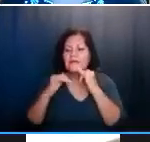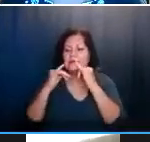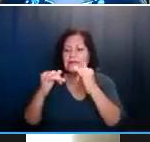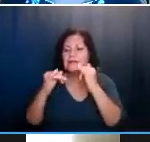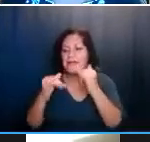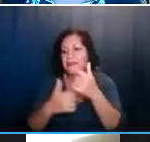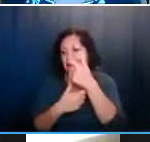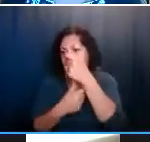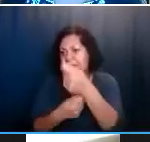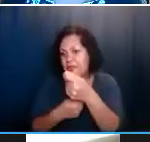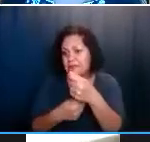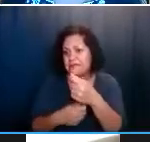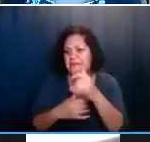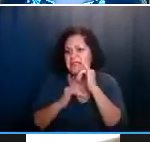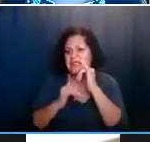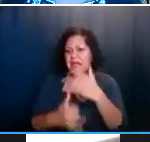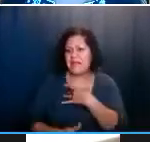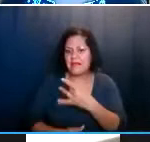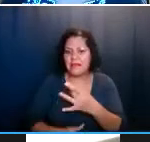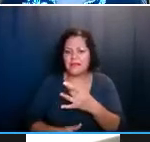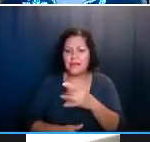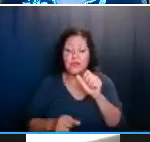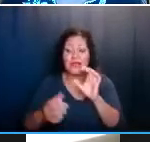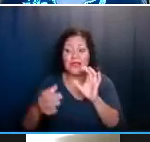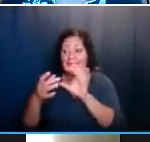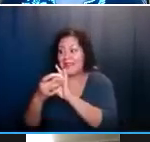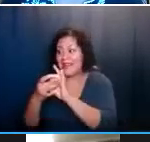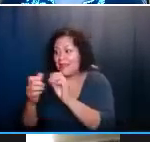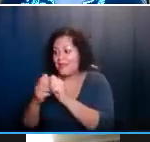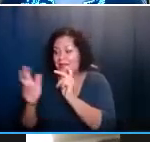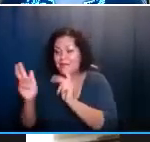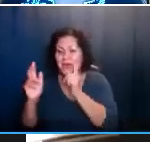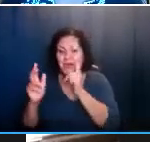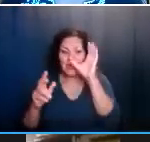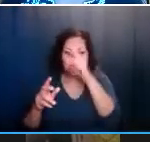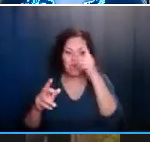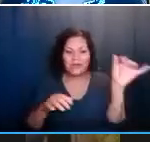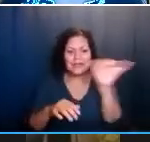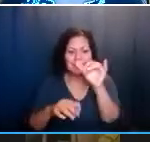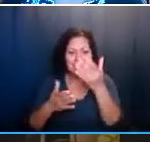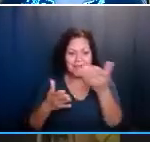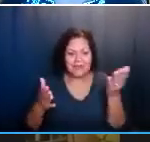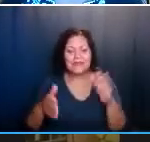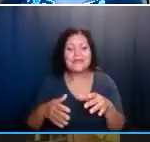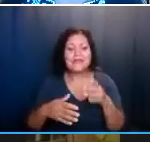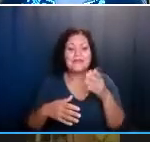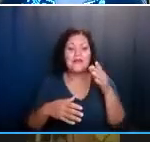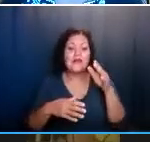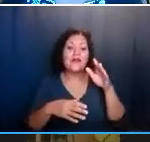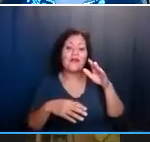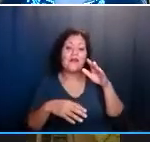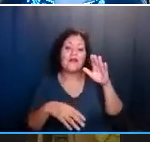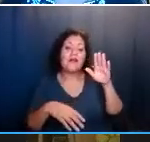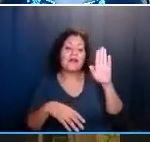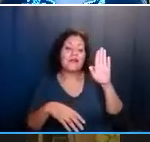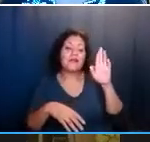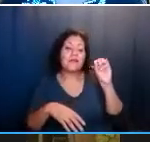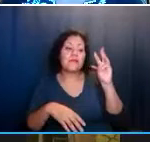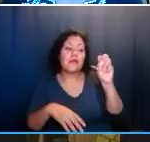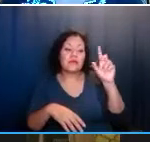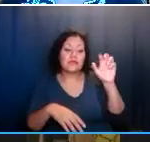with people who are looking for the same things. And on the browser application, you can just type in your interest